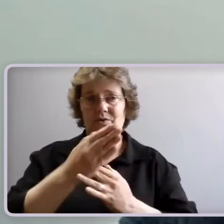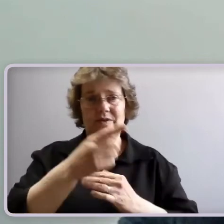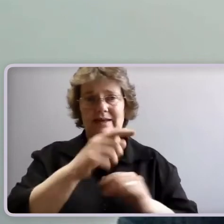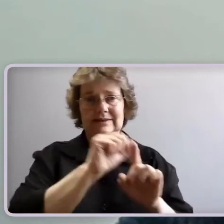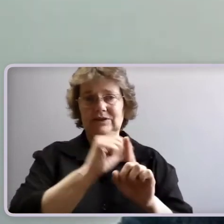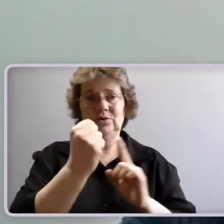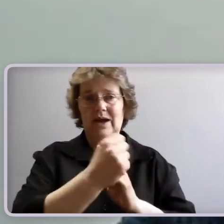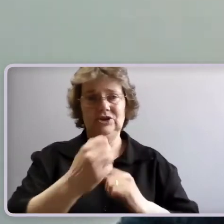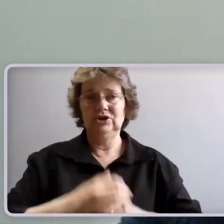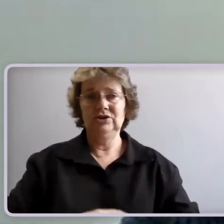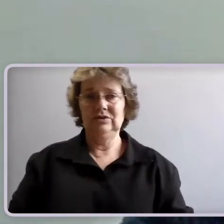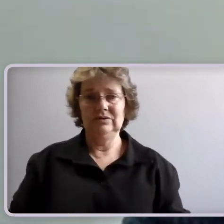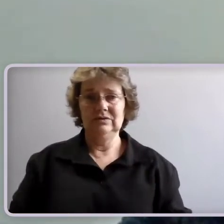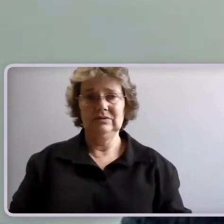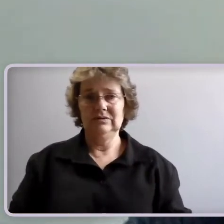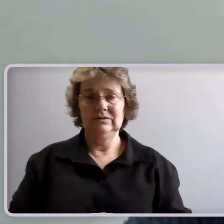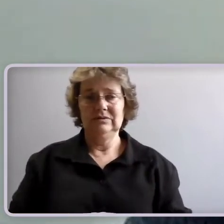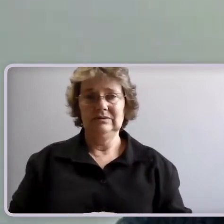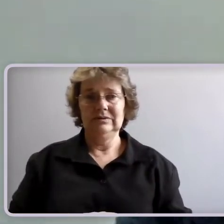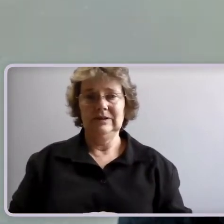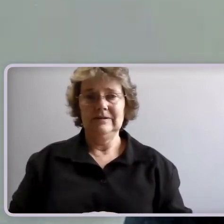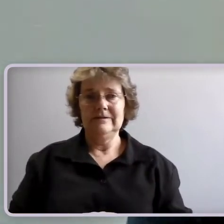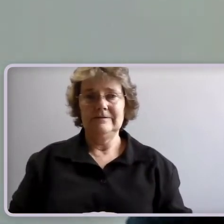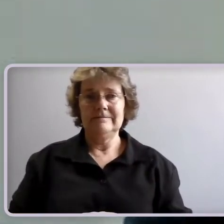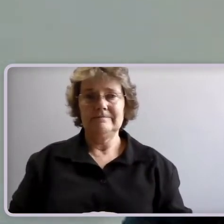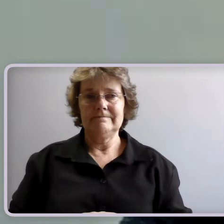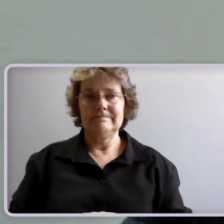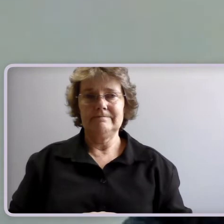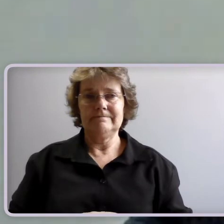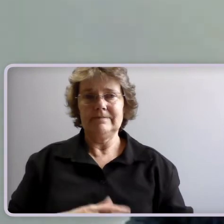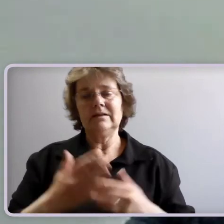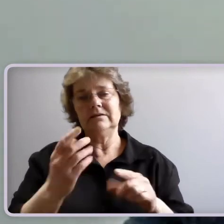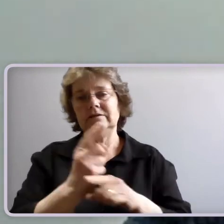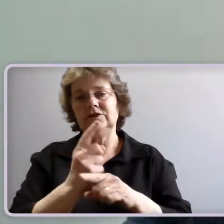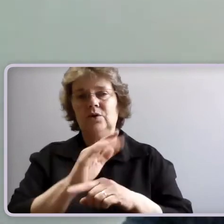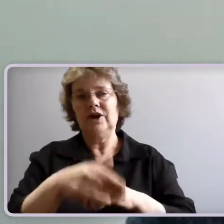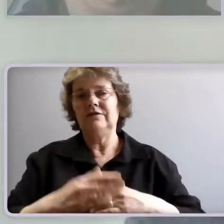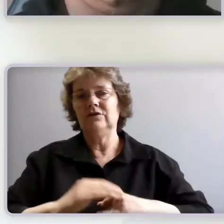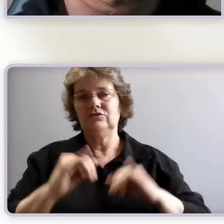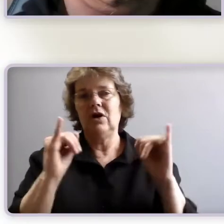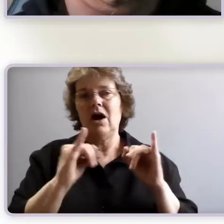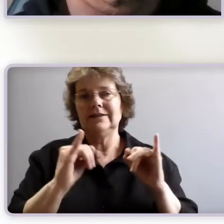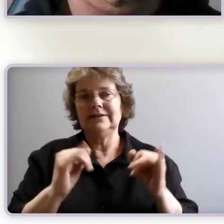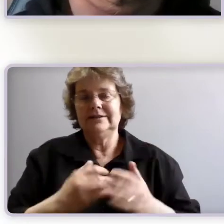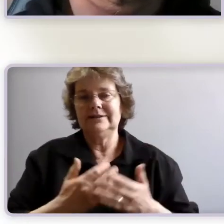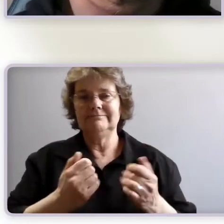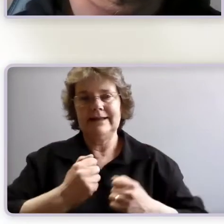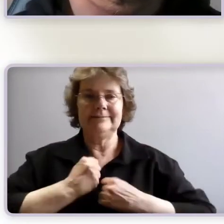guess, on the crisis side of things, that was my 2 cents worth.